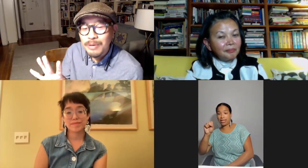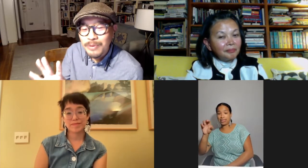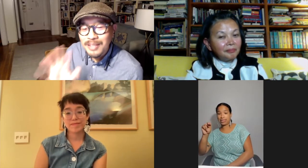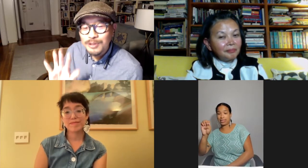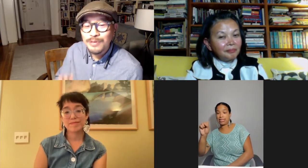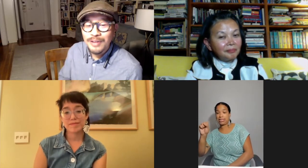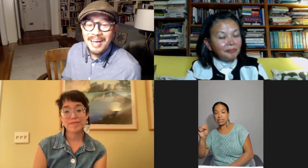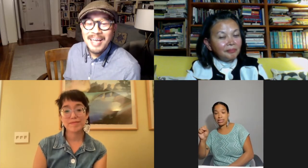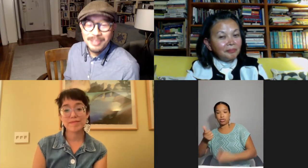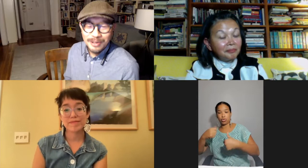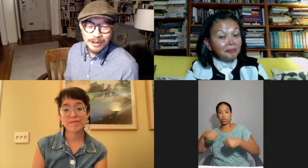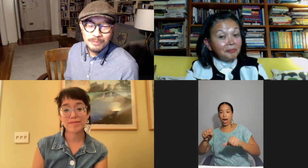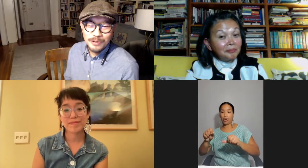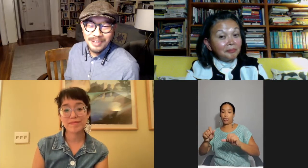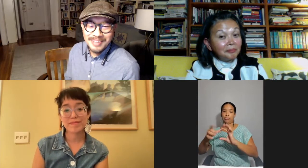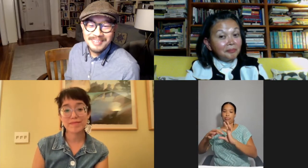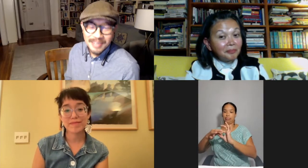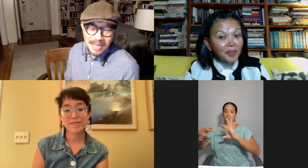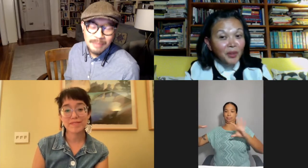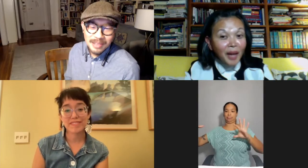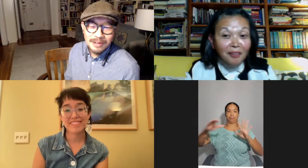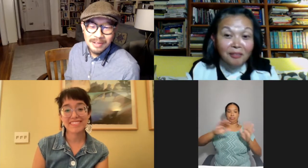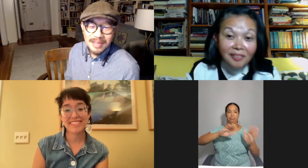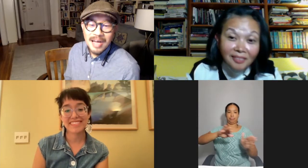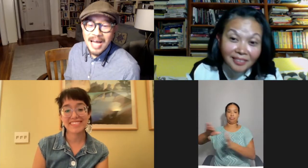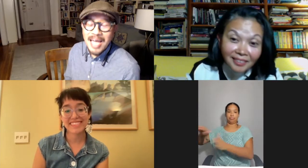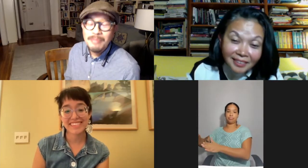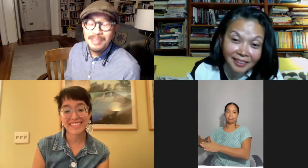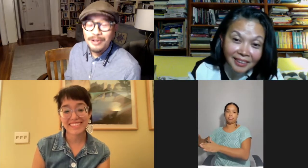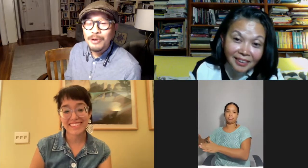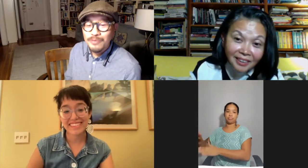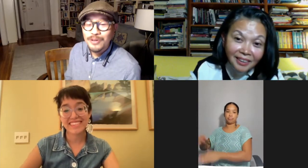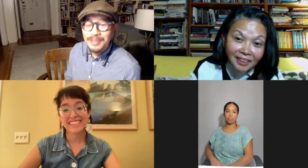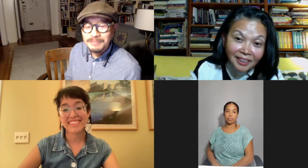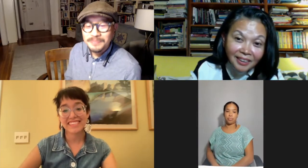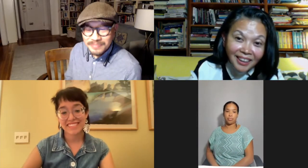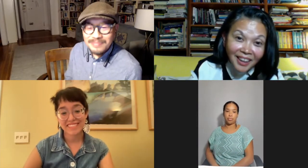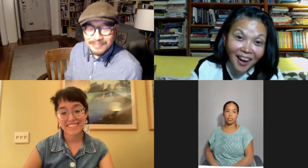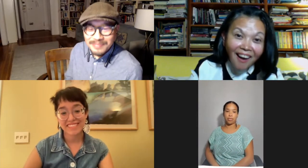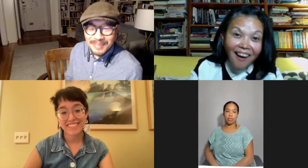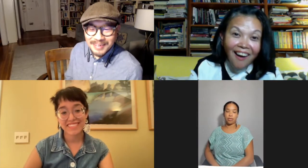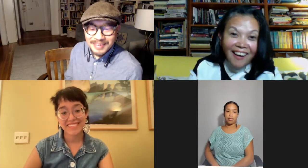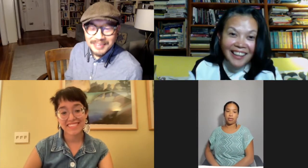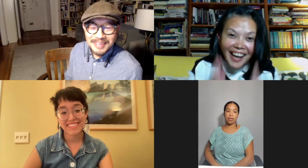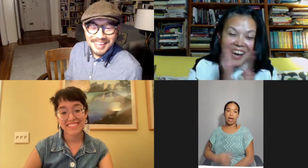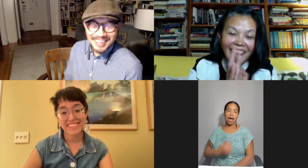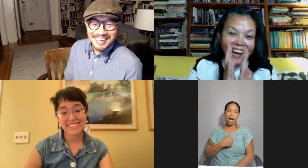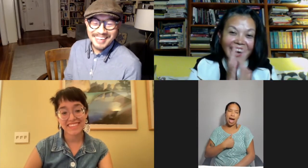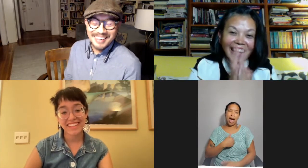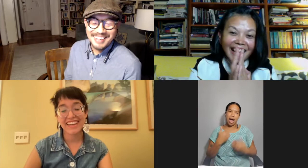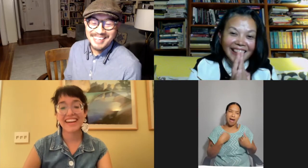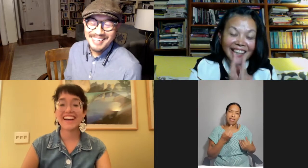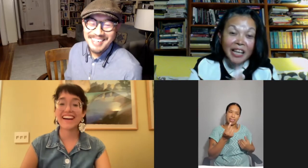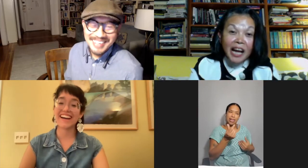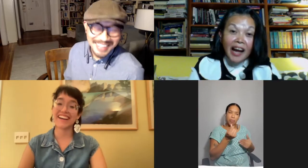if you want to be really truthful, I am a little hopeful. I am a little hopeful. Oh,